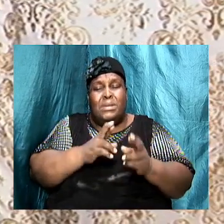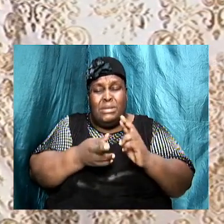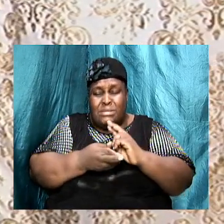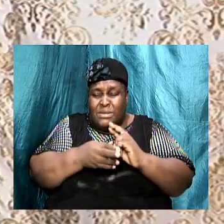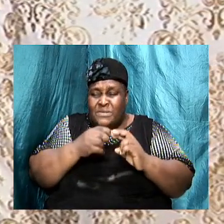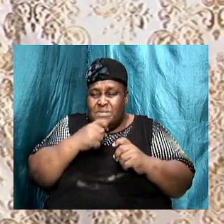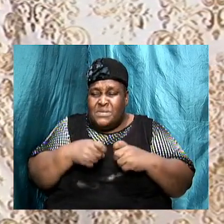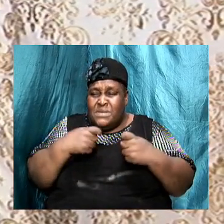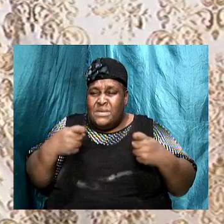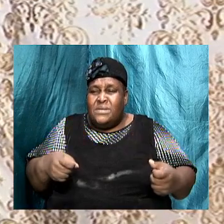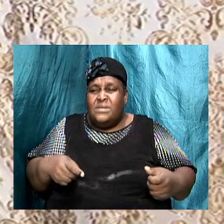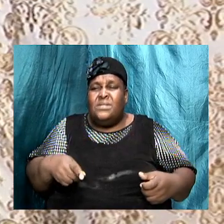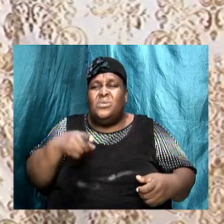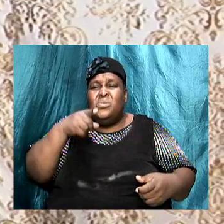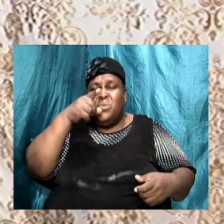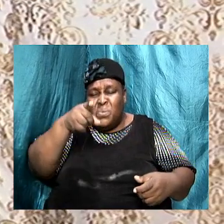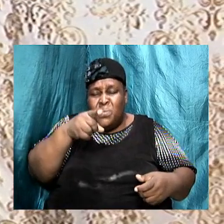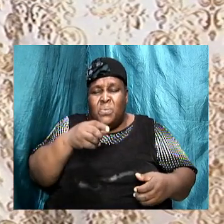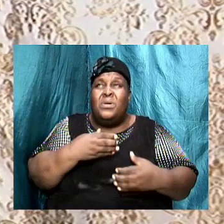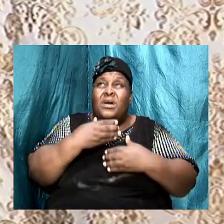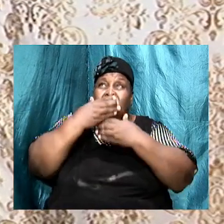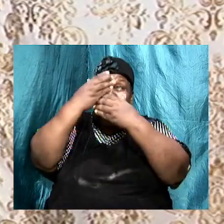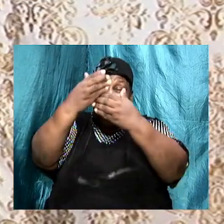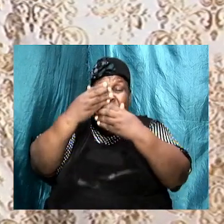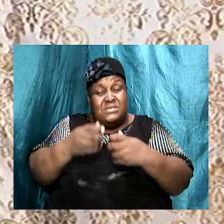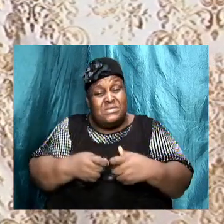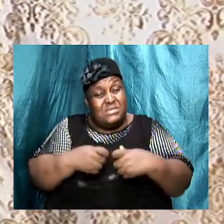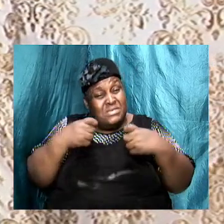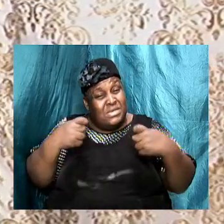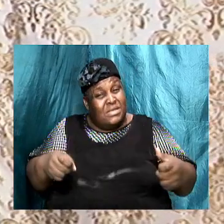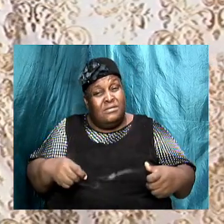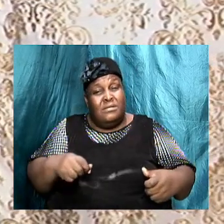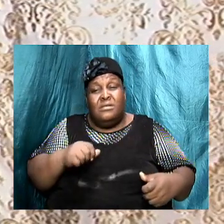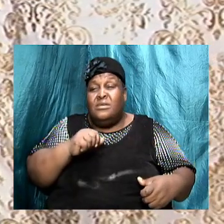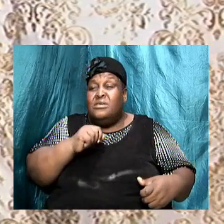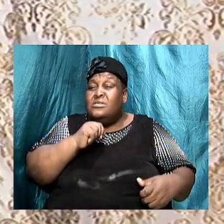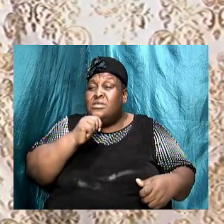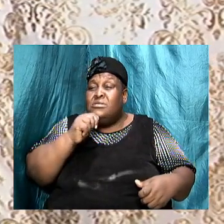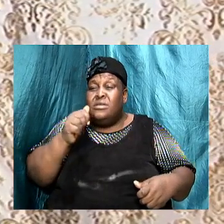he that confesseth his sins shall not prosper.